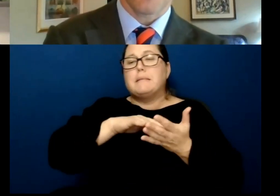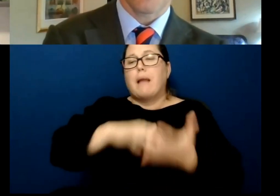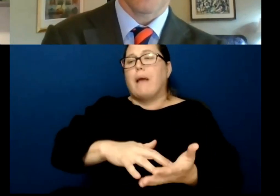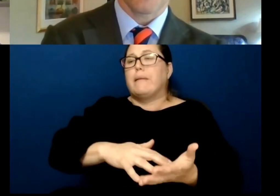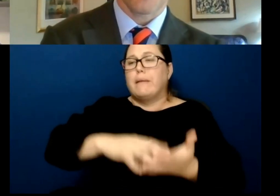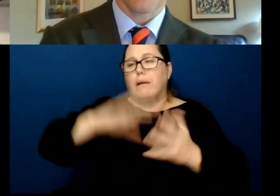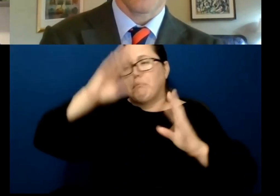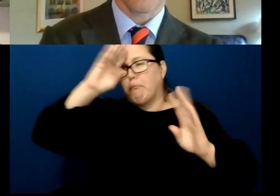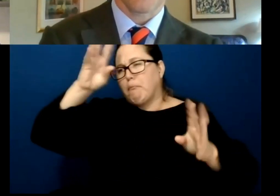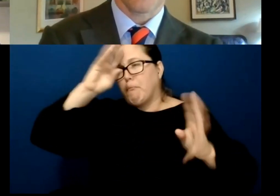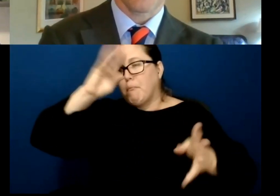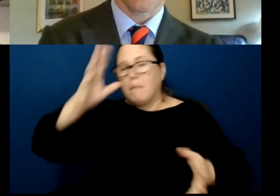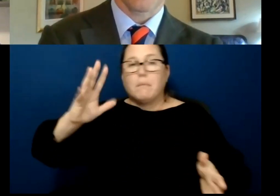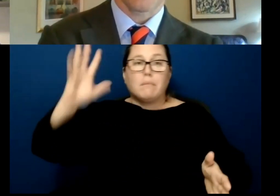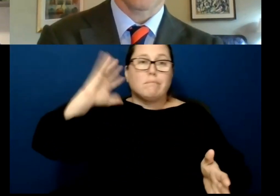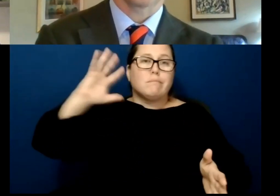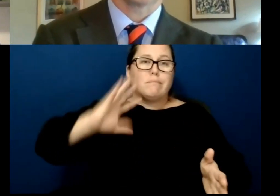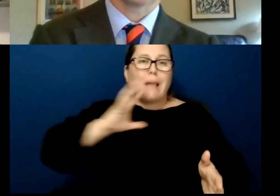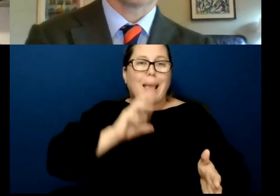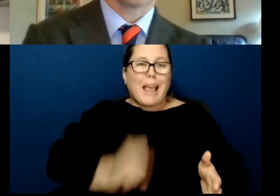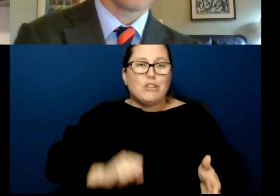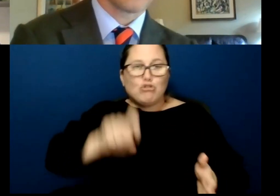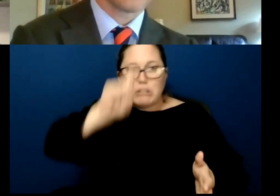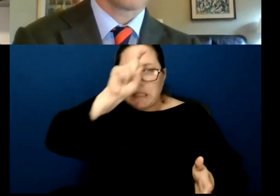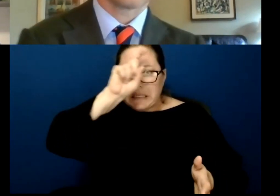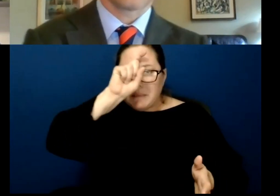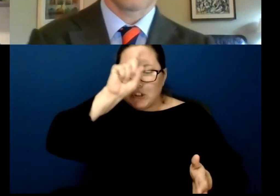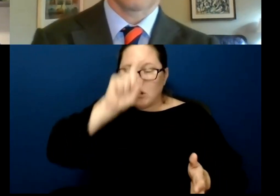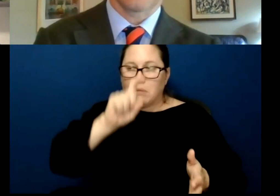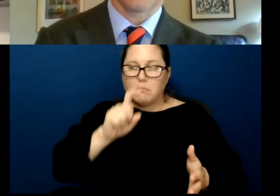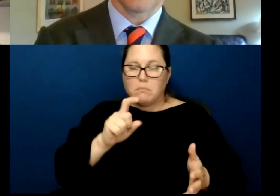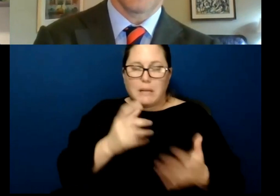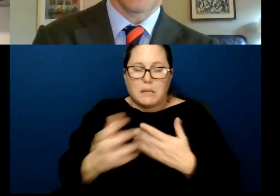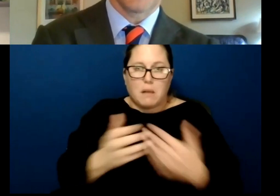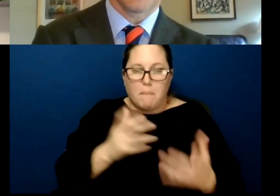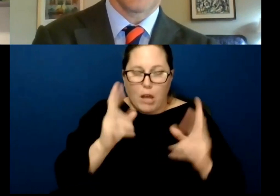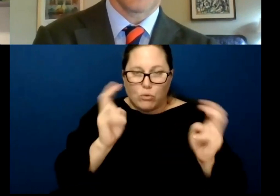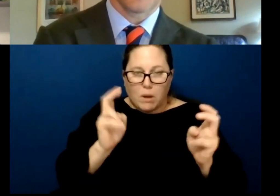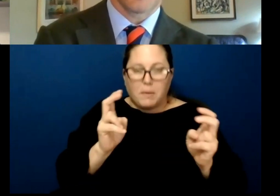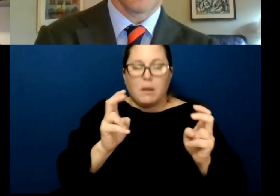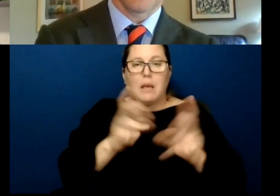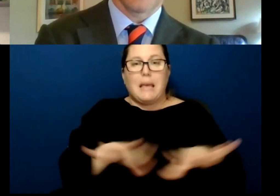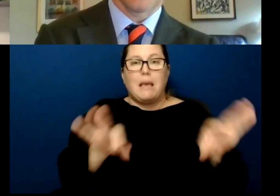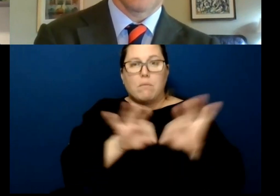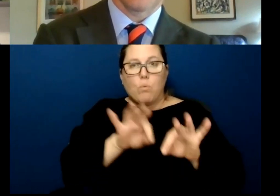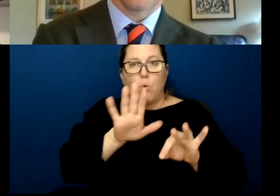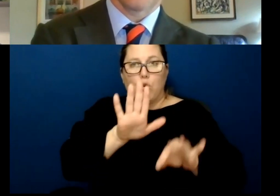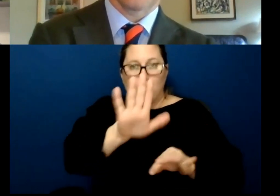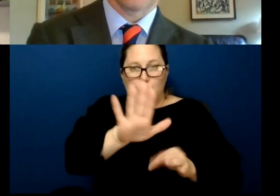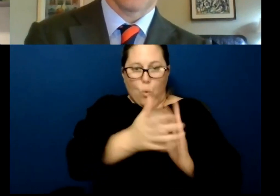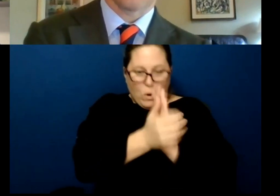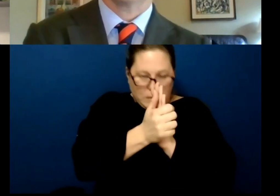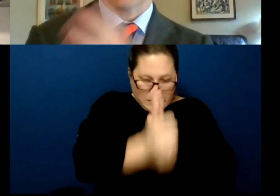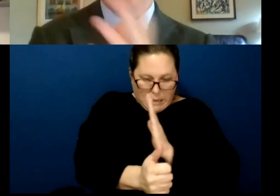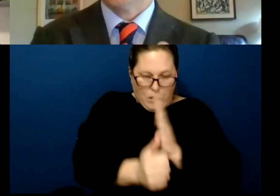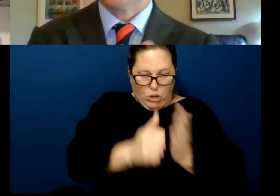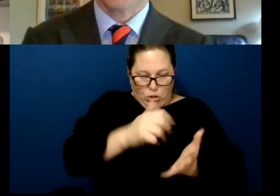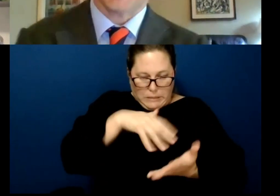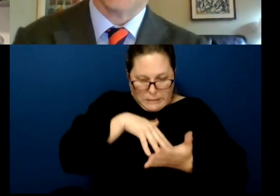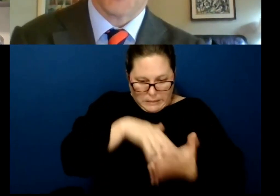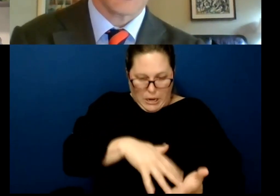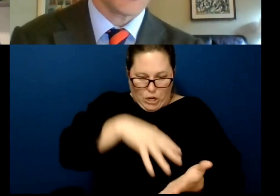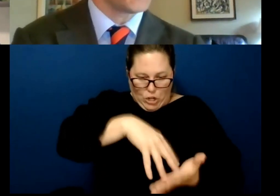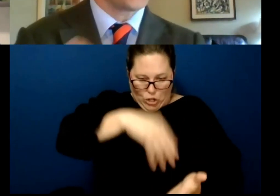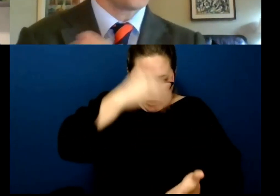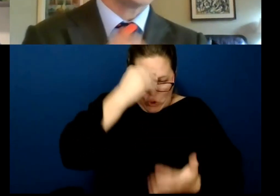you're still, approaching that in a way that you will use those skills to approach medicine in the future. Well, okay, here's